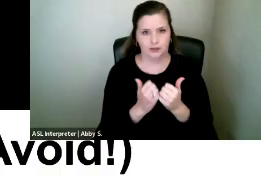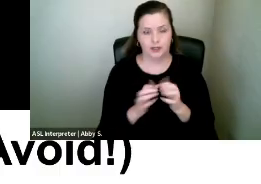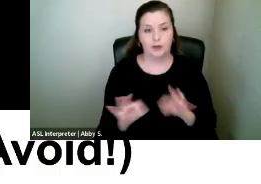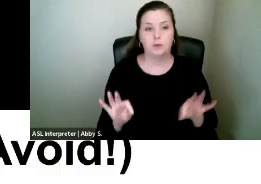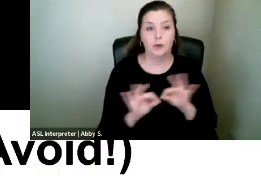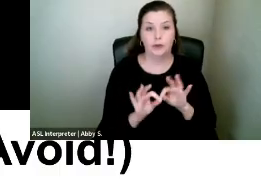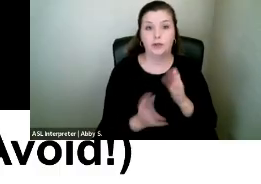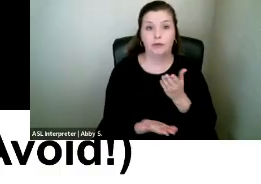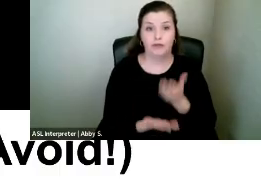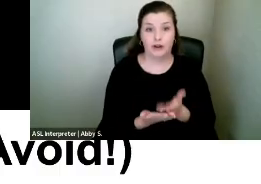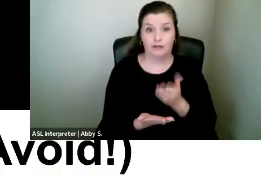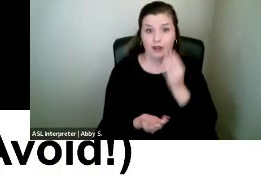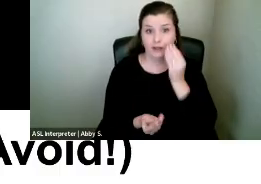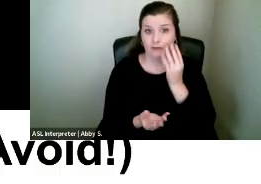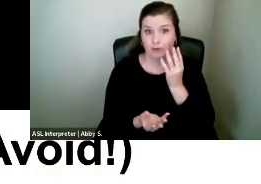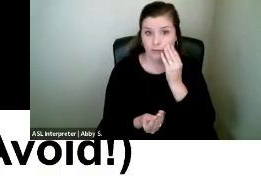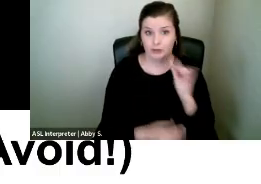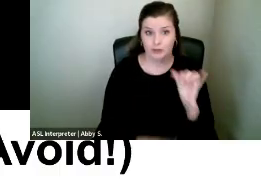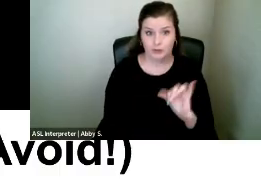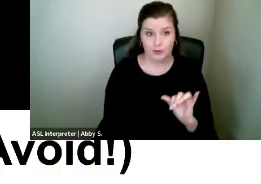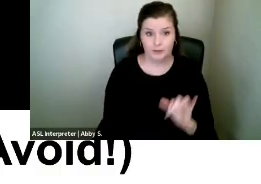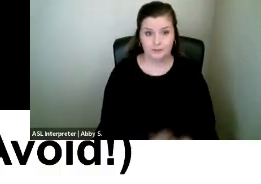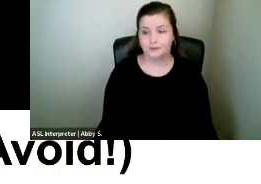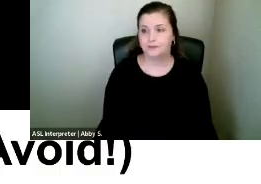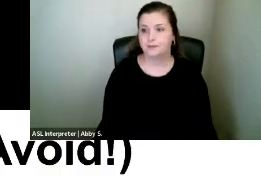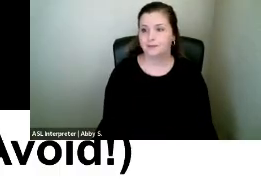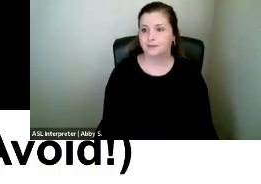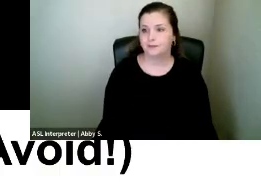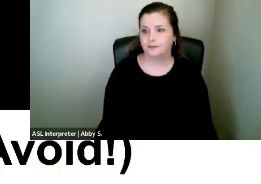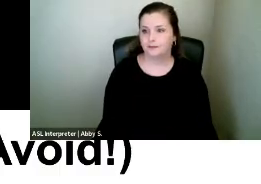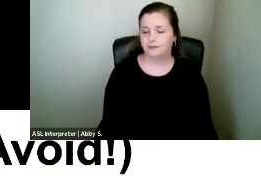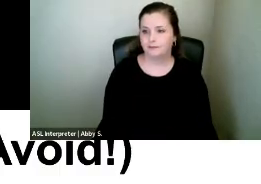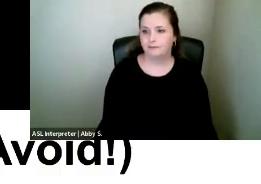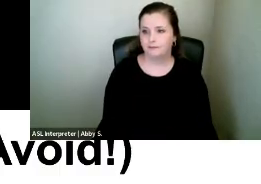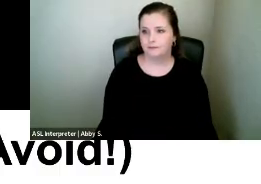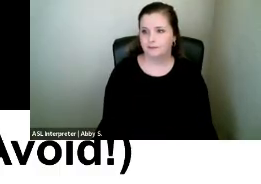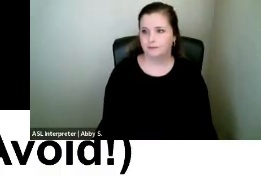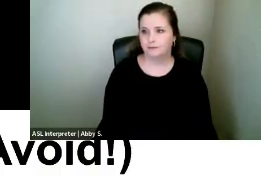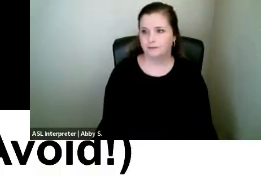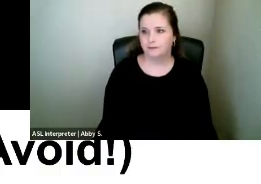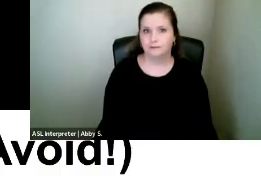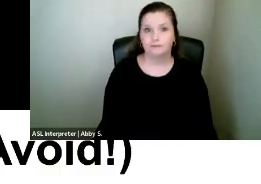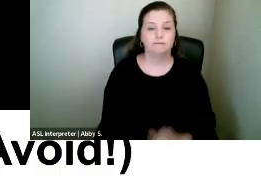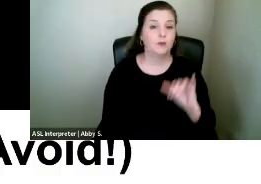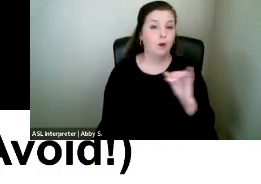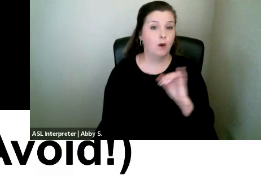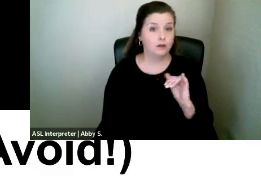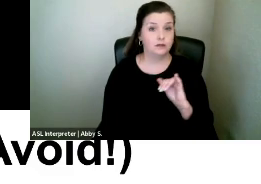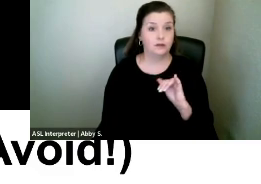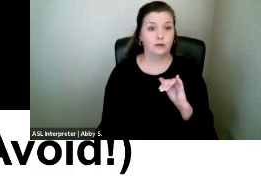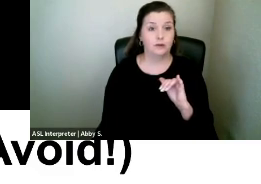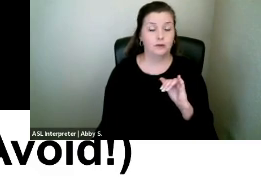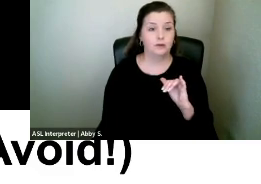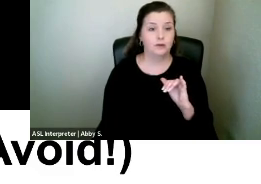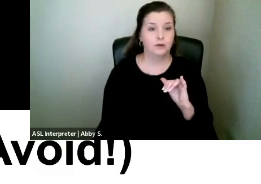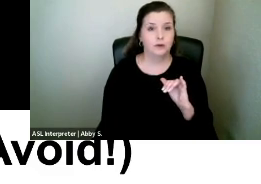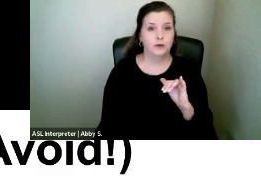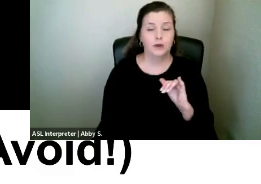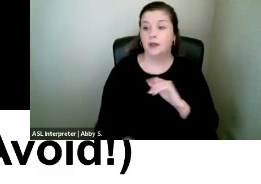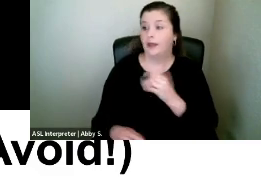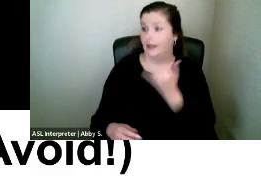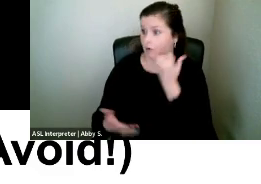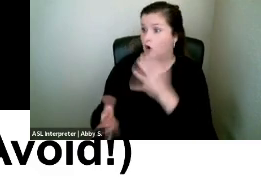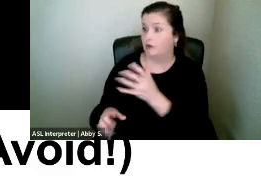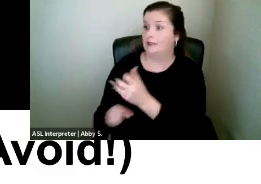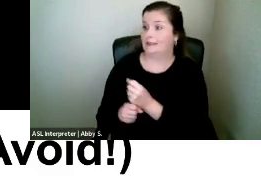that information as well. And of course, you might want to adjust what it is that you're asking for to avoid